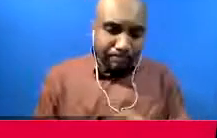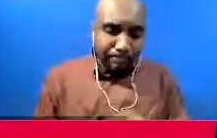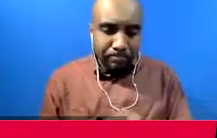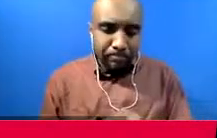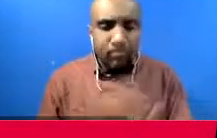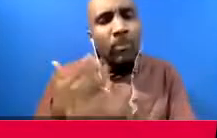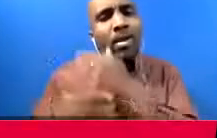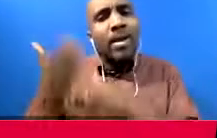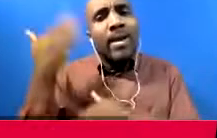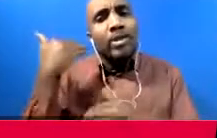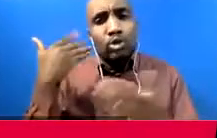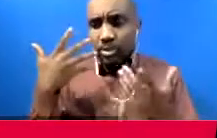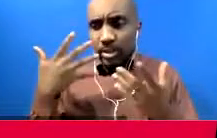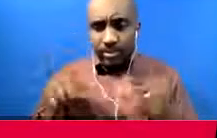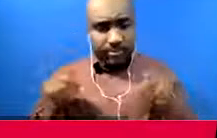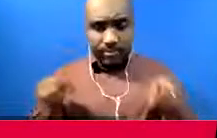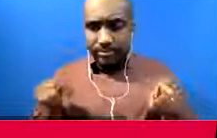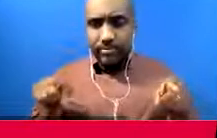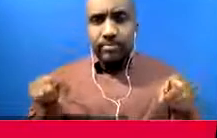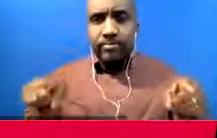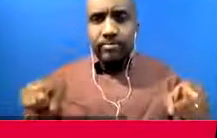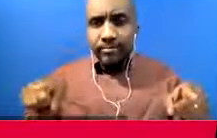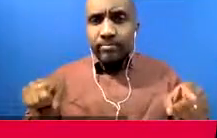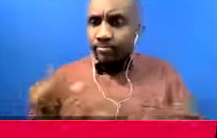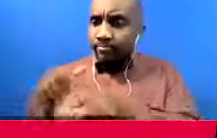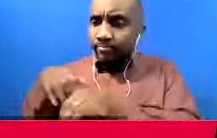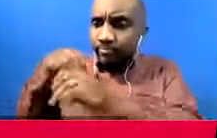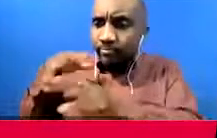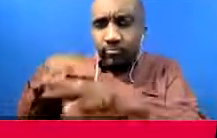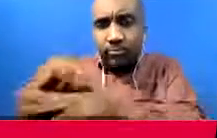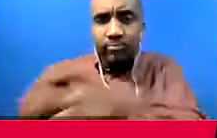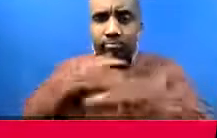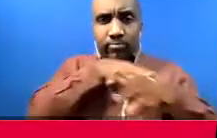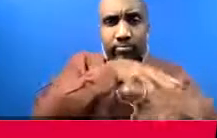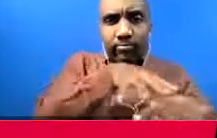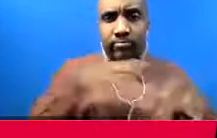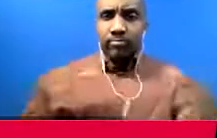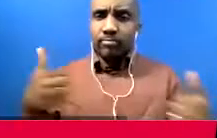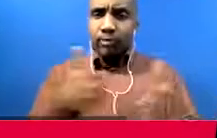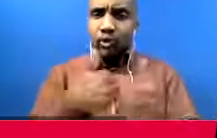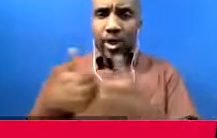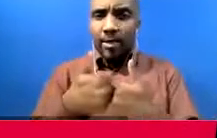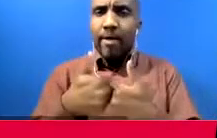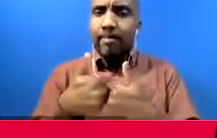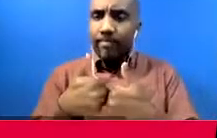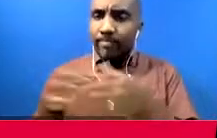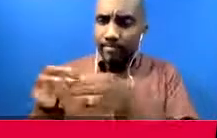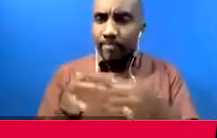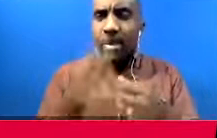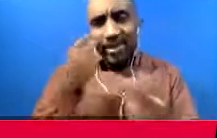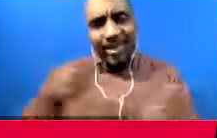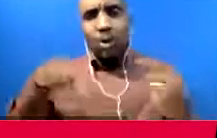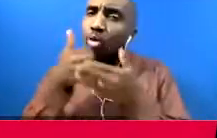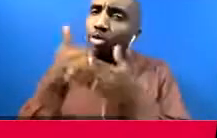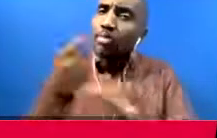that history, our movements become just so much stronger when we all stand together. And I always think that the ideal situation is that we can all stand up for each